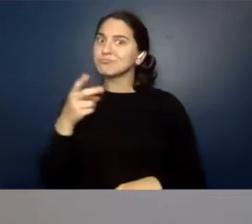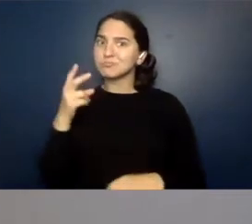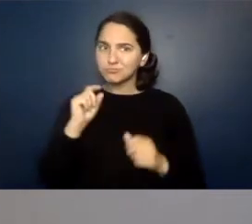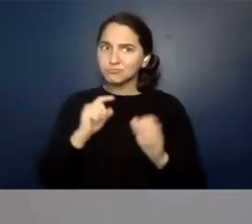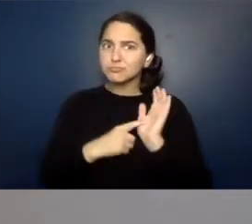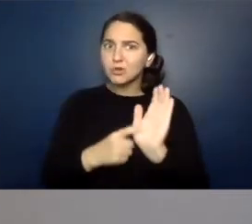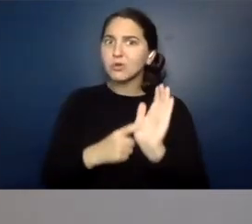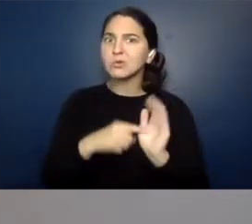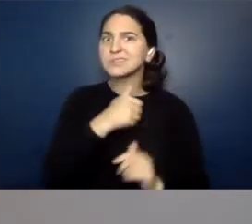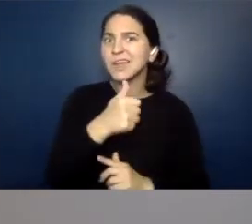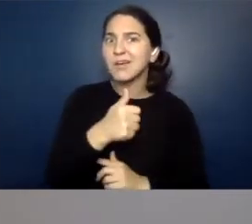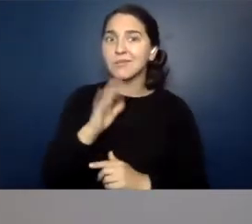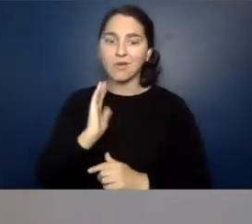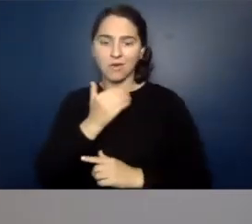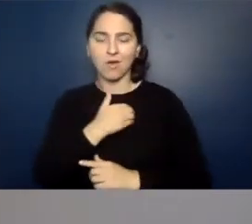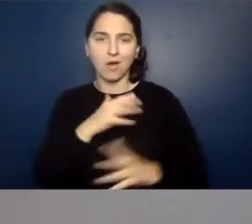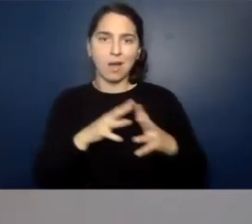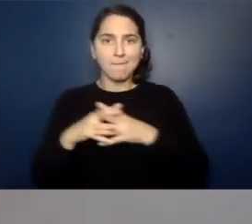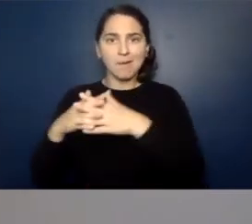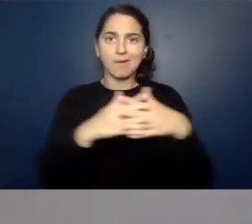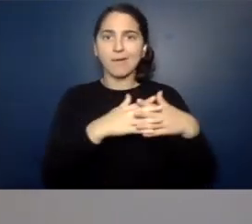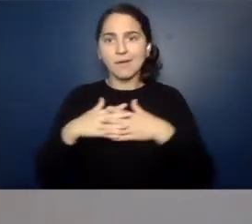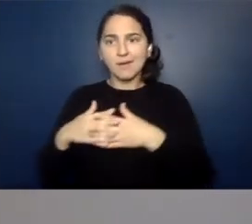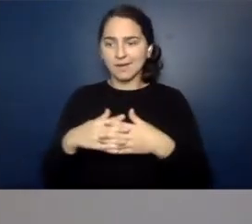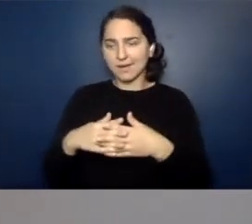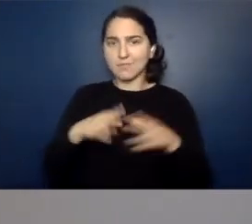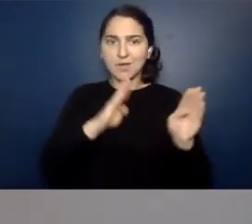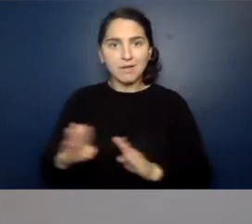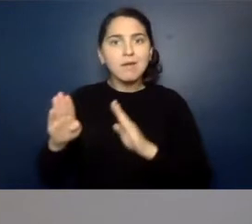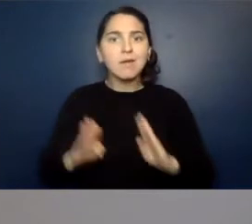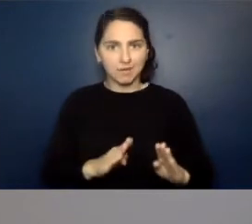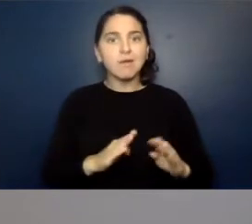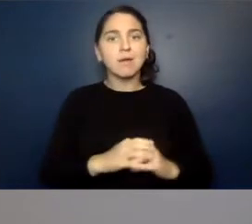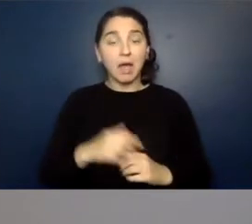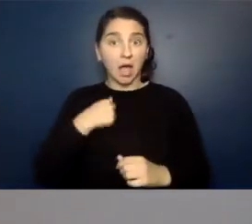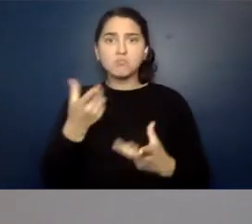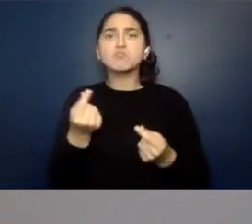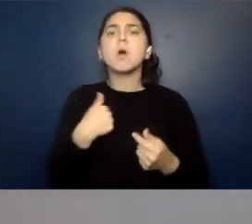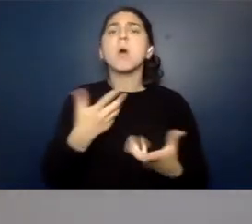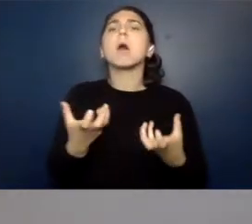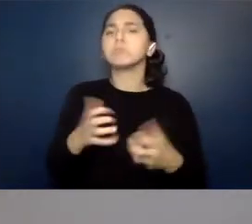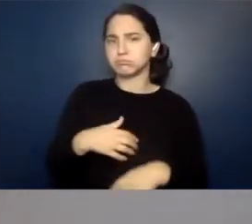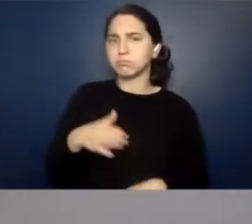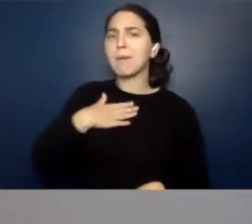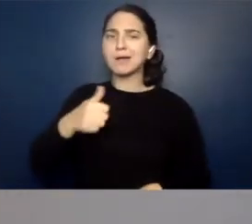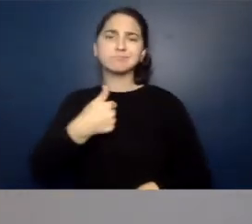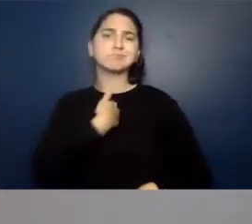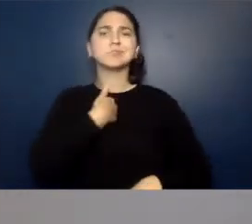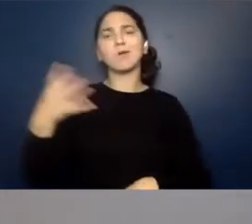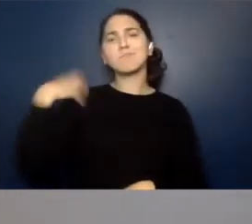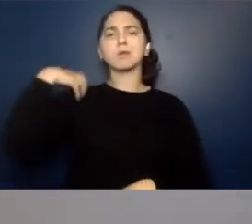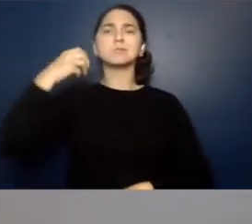and intuitive ways. I do what I want. I'm my own boss. Nobody tells